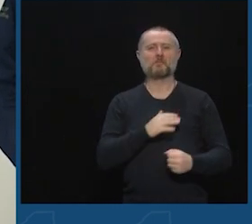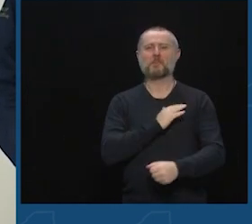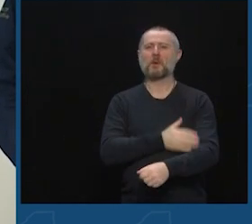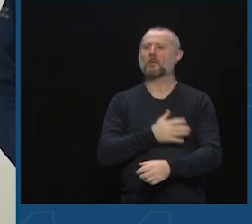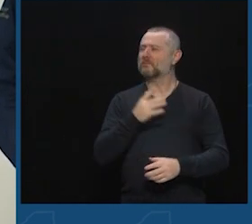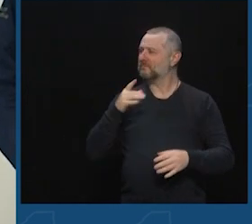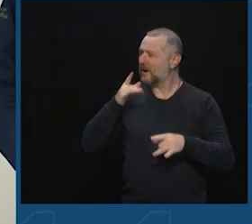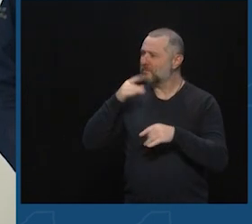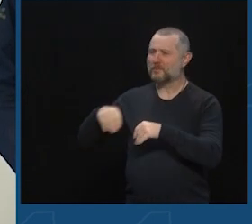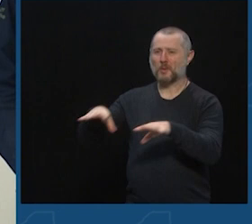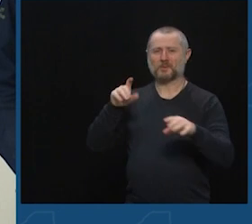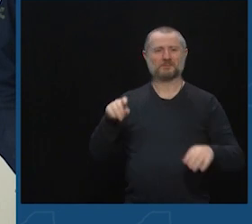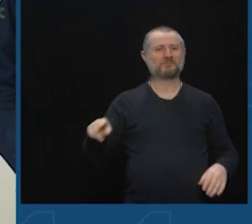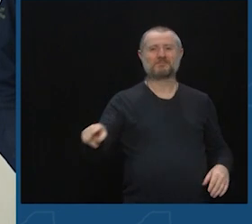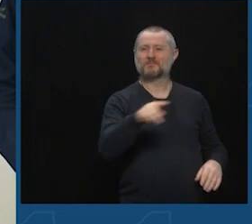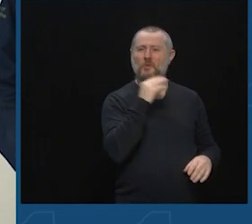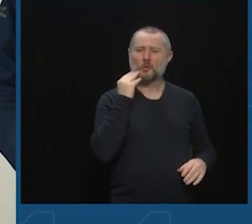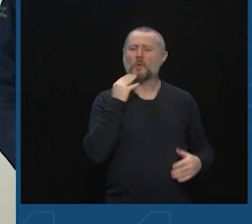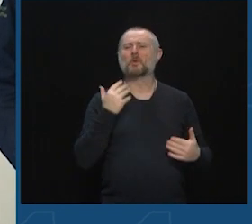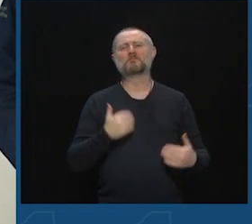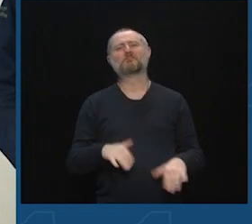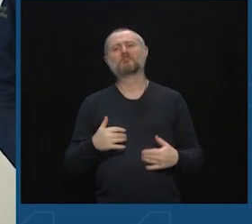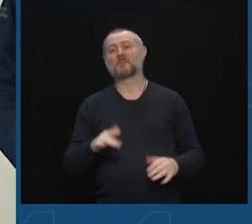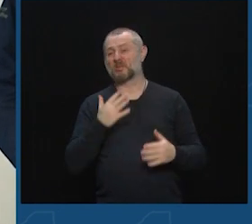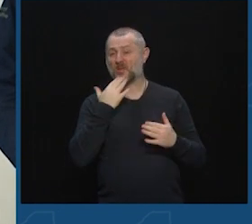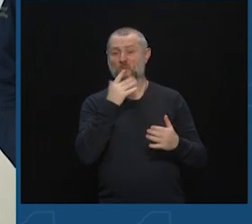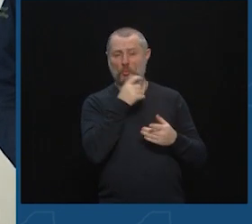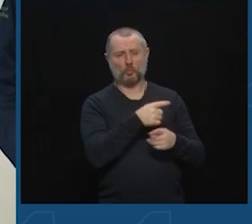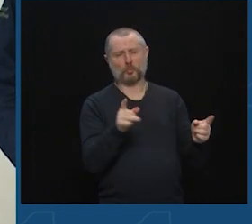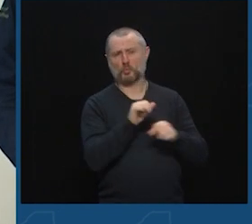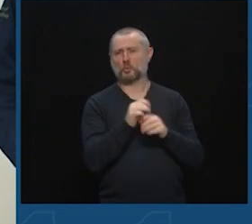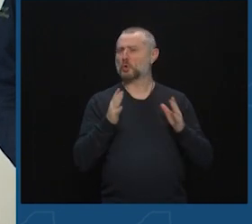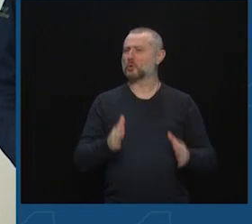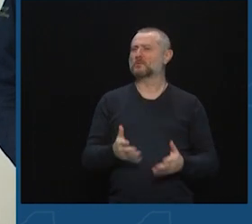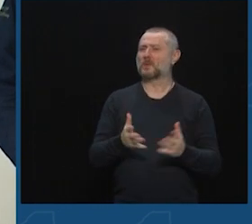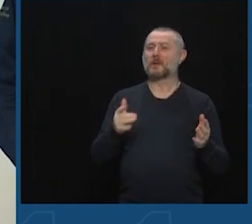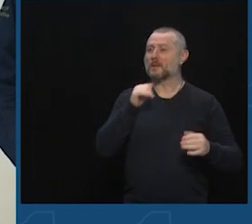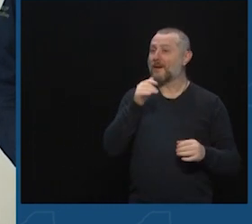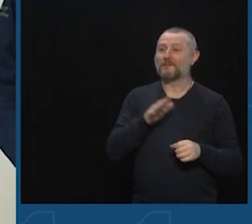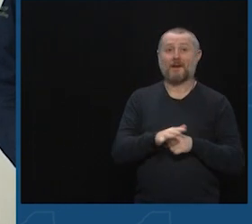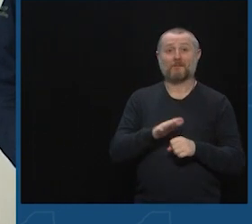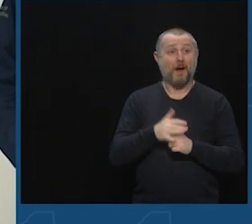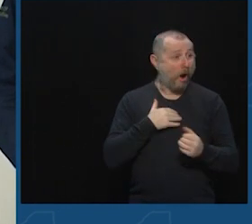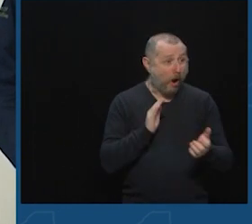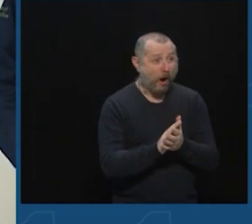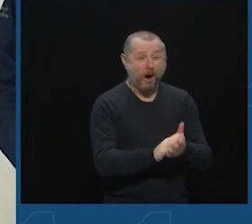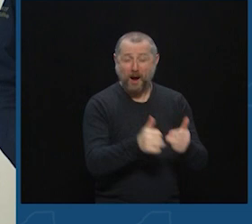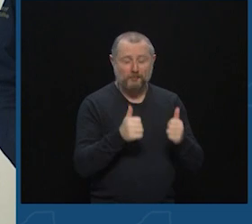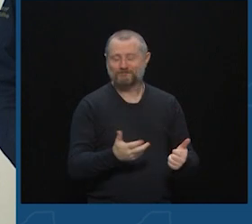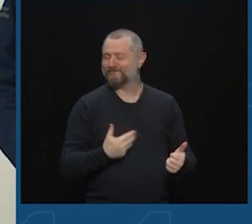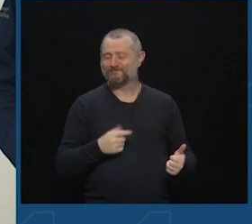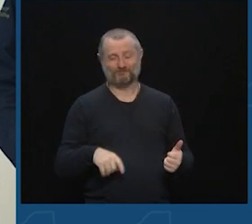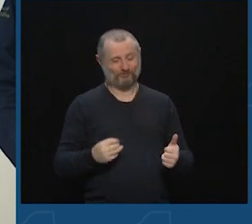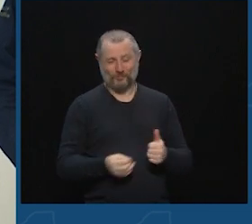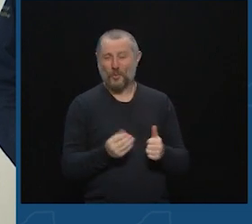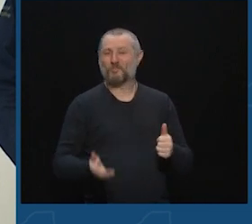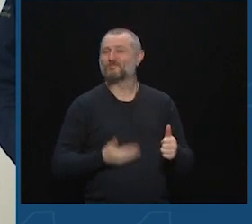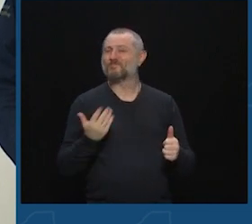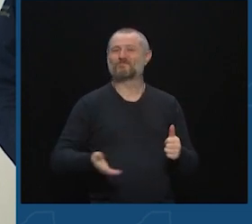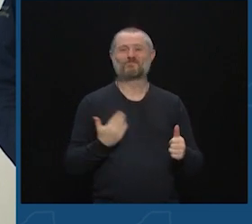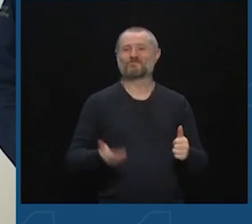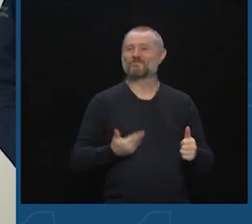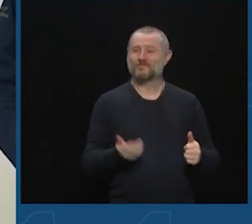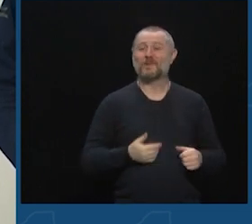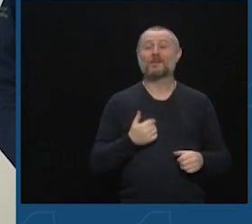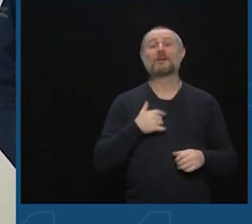to take care of our families. And so I want to thank them as well. I don't think they get the recognition they deserve in storms like this. So with that, Commissioner Bray, you'll be hearing from